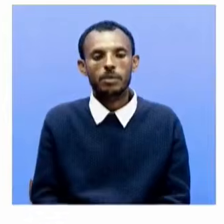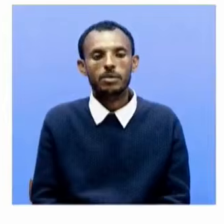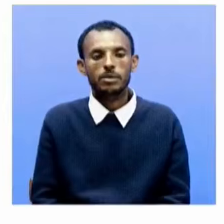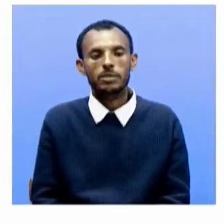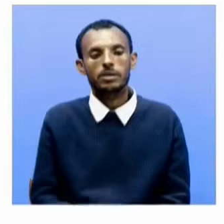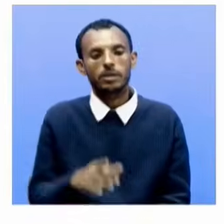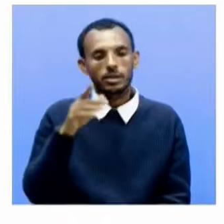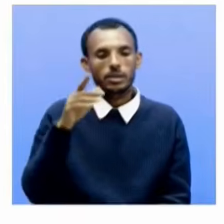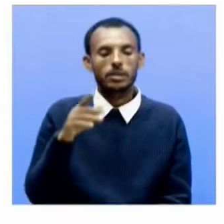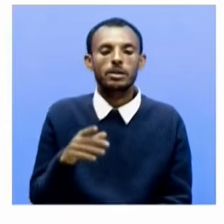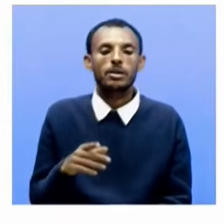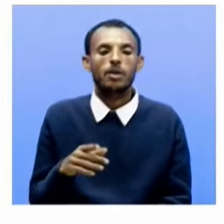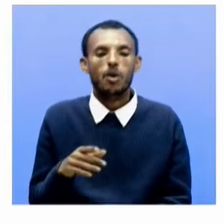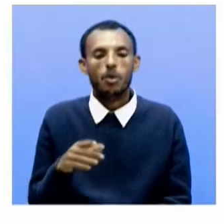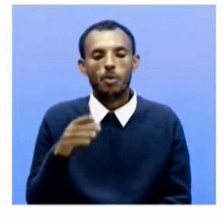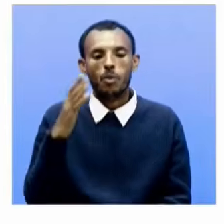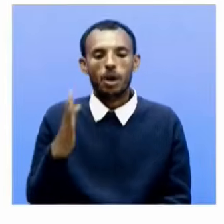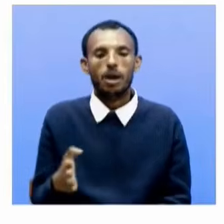theorems on